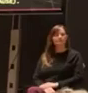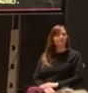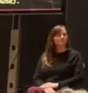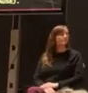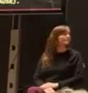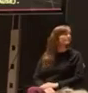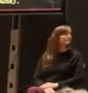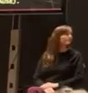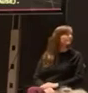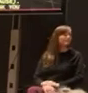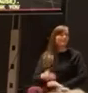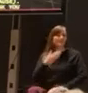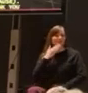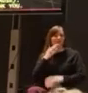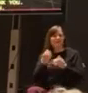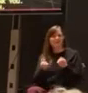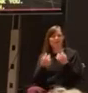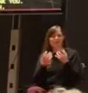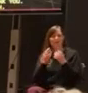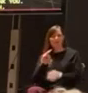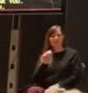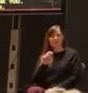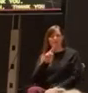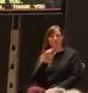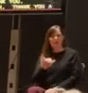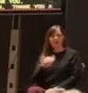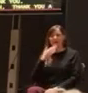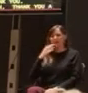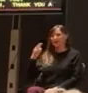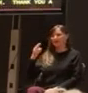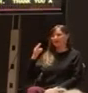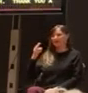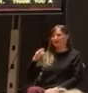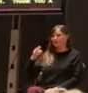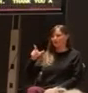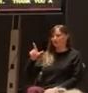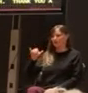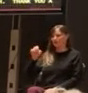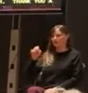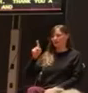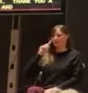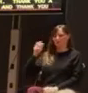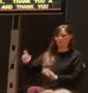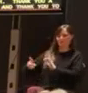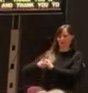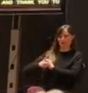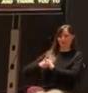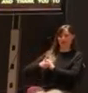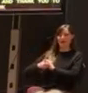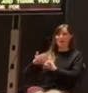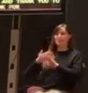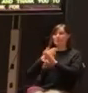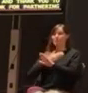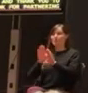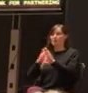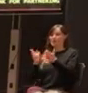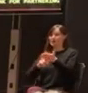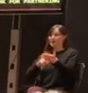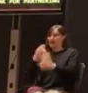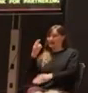Yeah, thank you so much, Mary. And thank you to HistoryLink for partnering on this. Before we get to the book